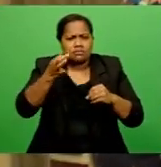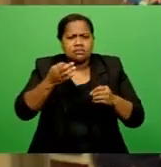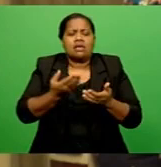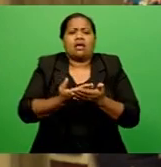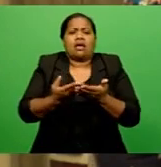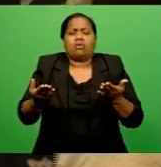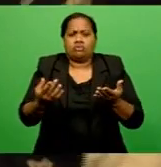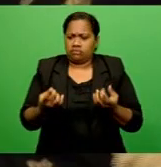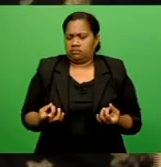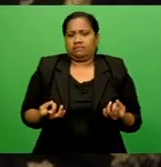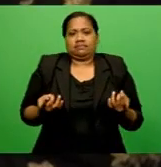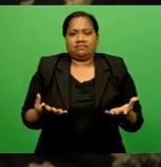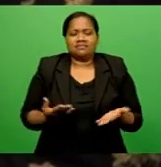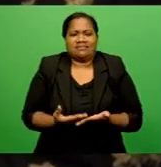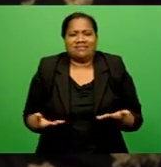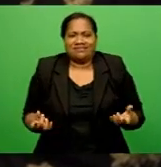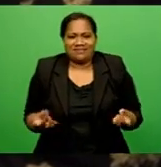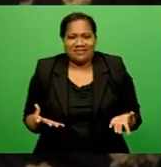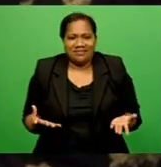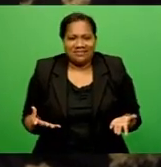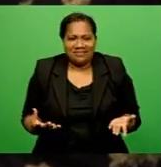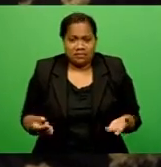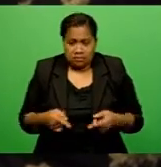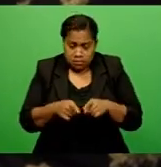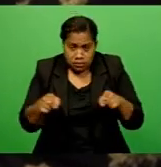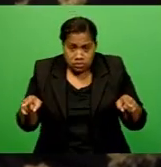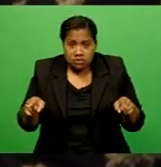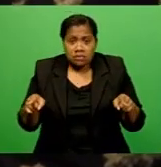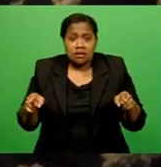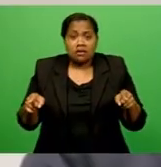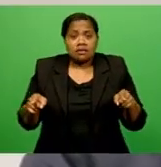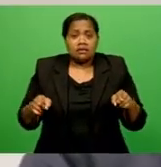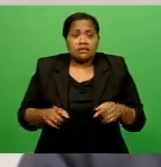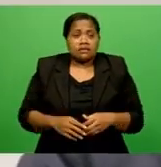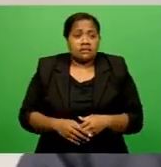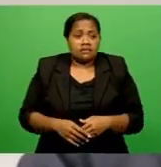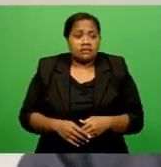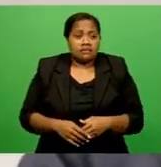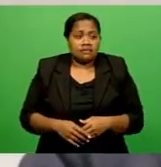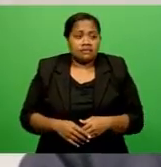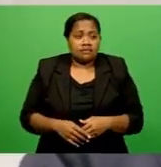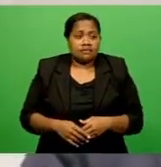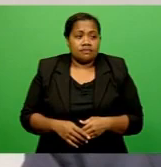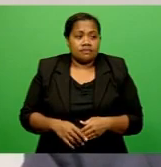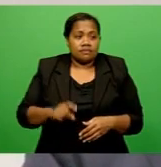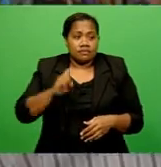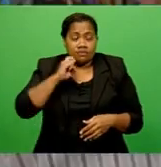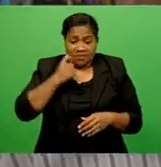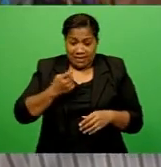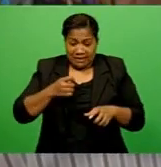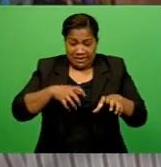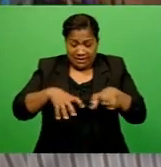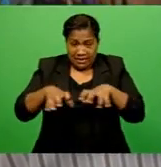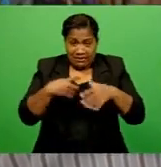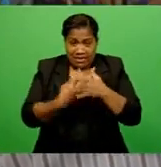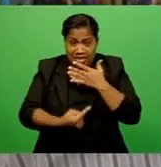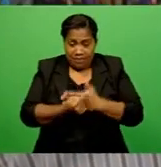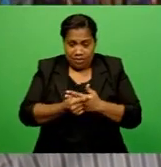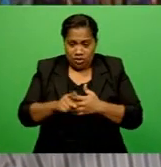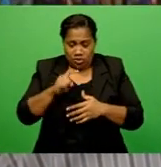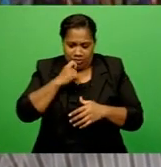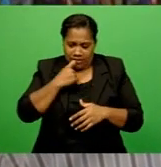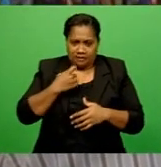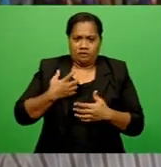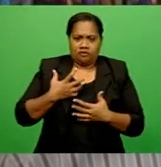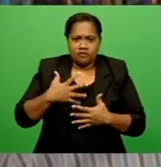yourself? Are you going to be somebody that's going to react to the flurry of activity? On the retailer side, we are